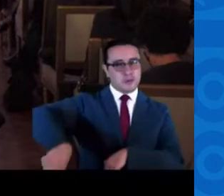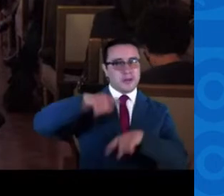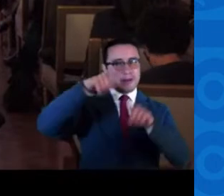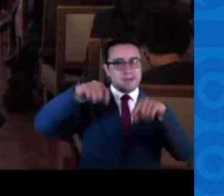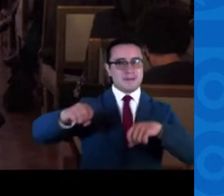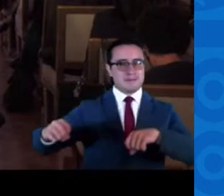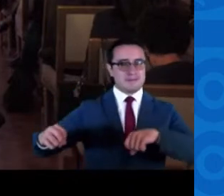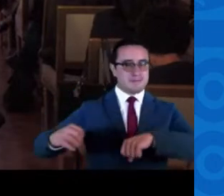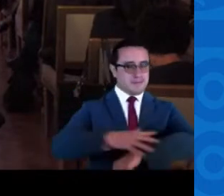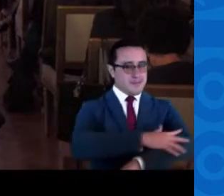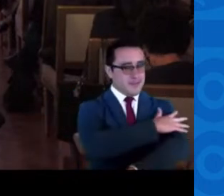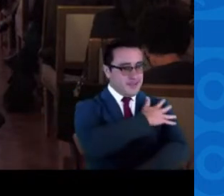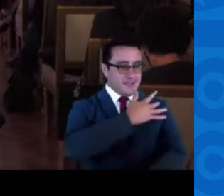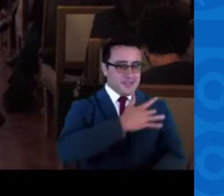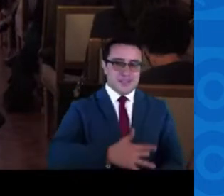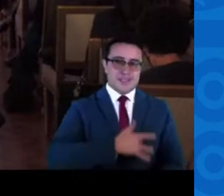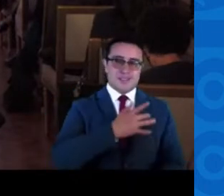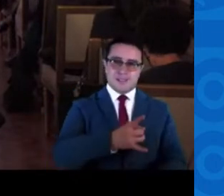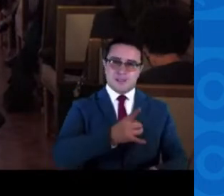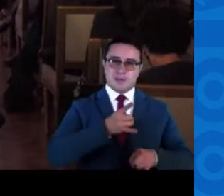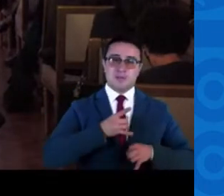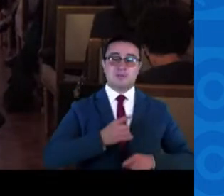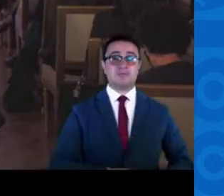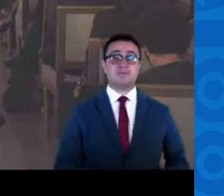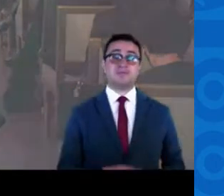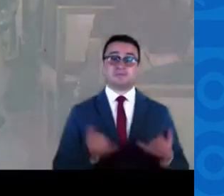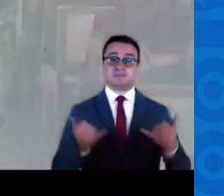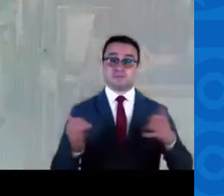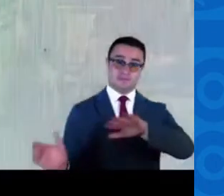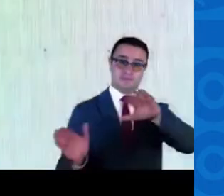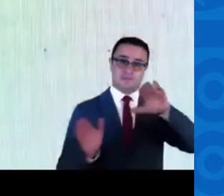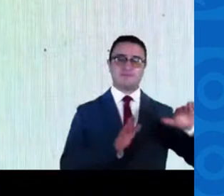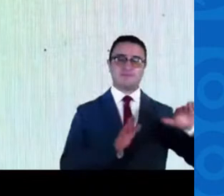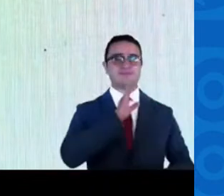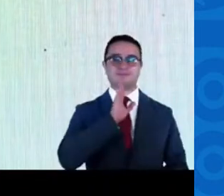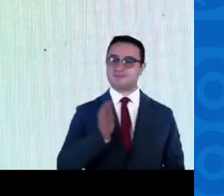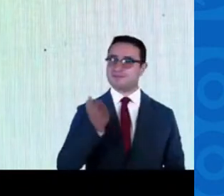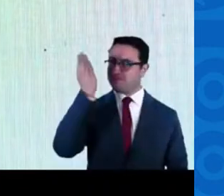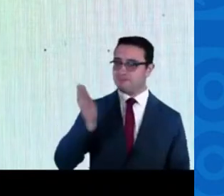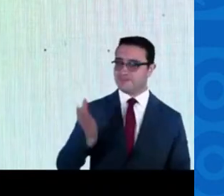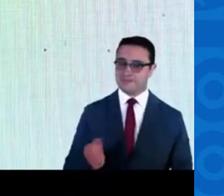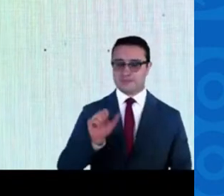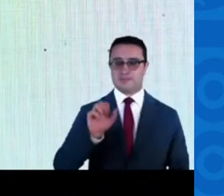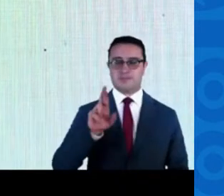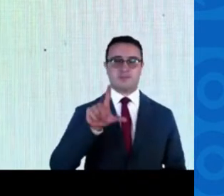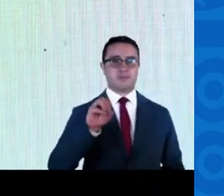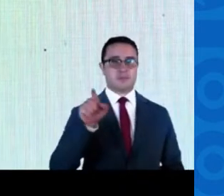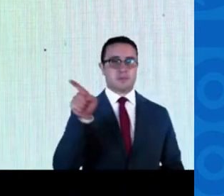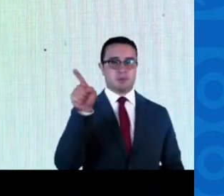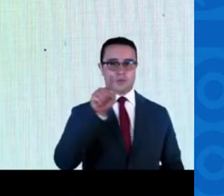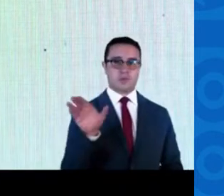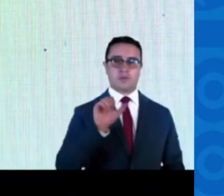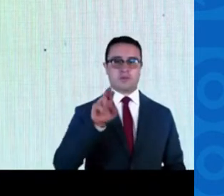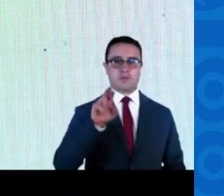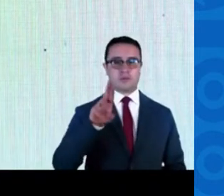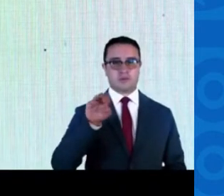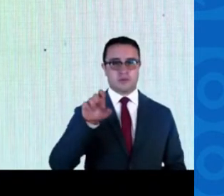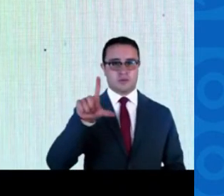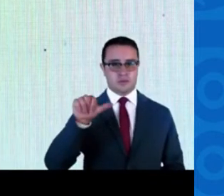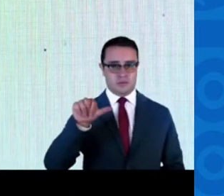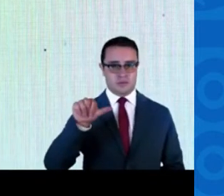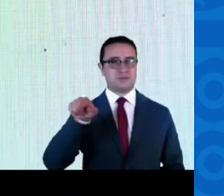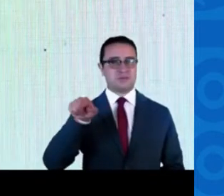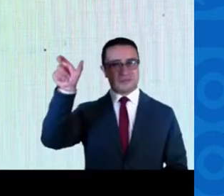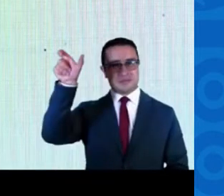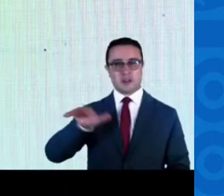to become imbued with this emotion transmitted by these messages. Now, Mr. Carlos Caramela, who